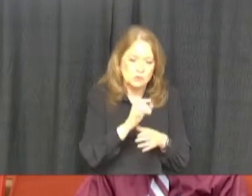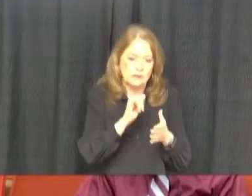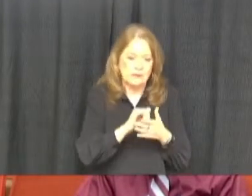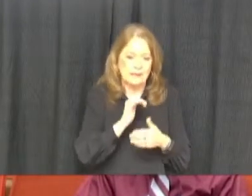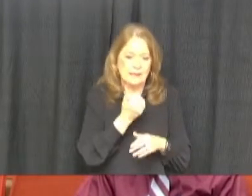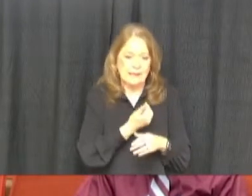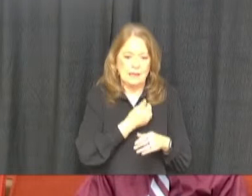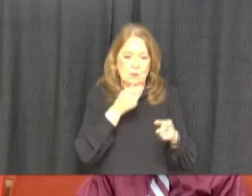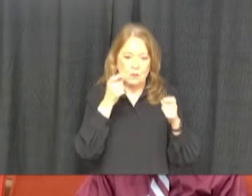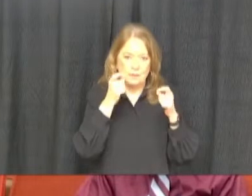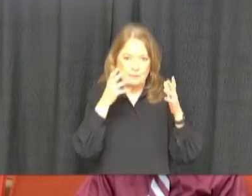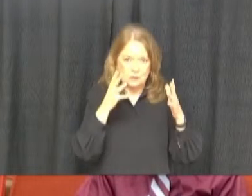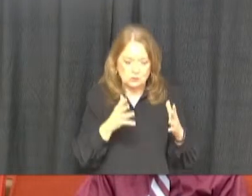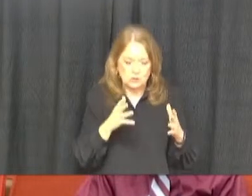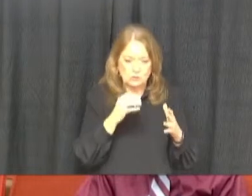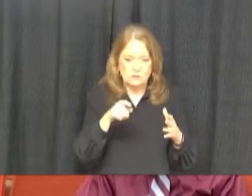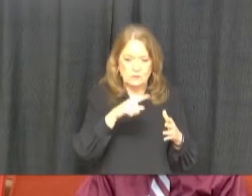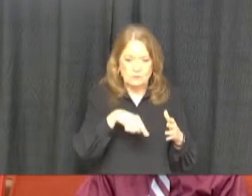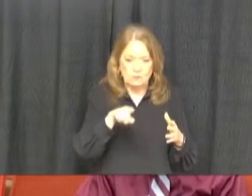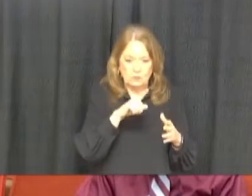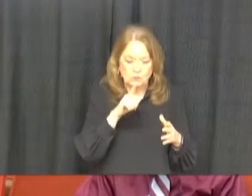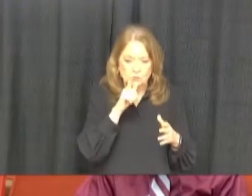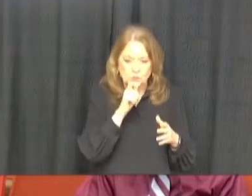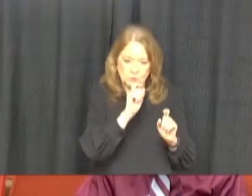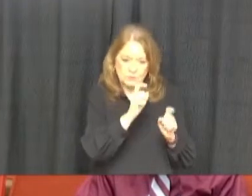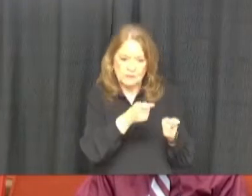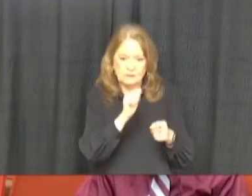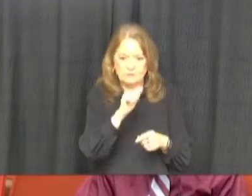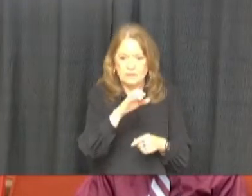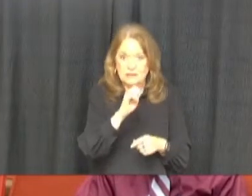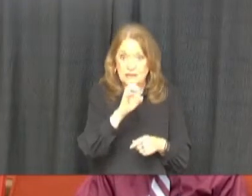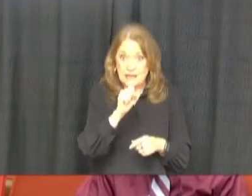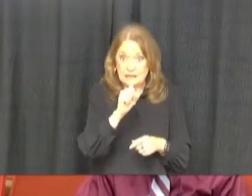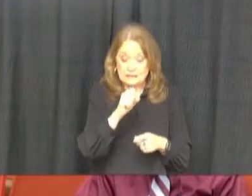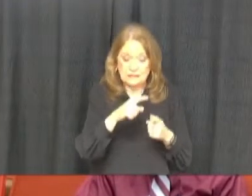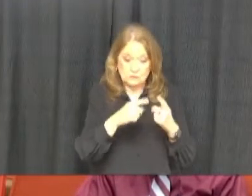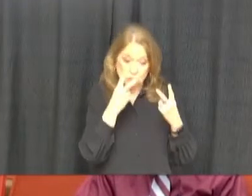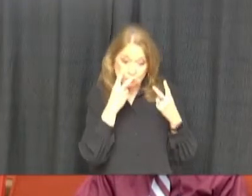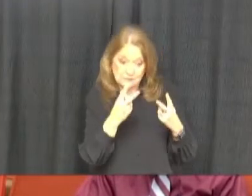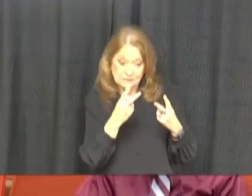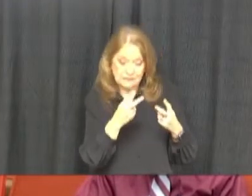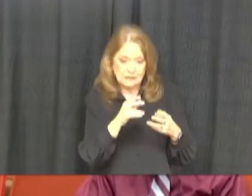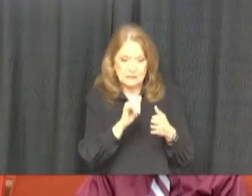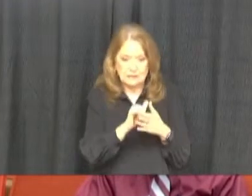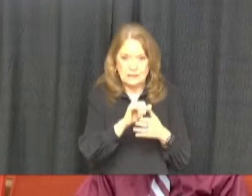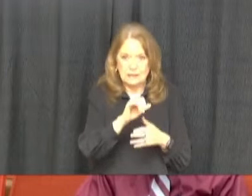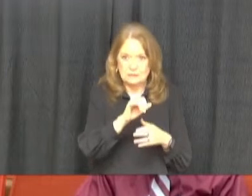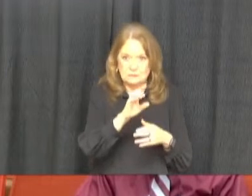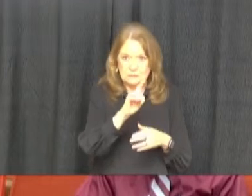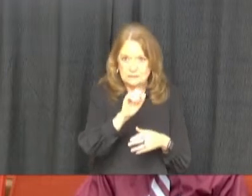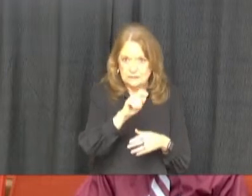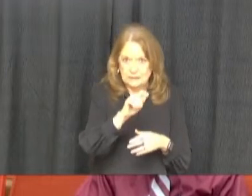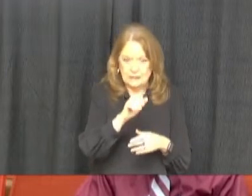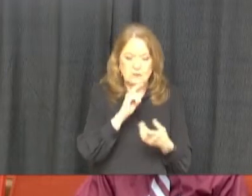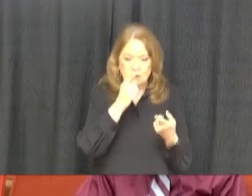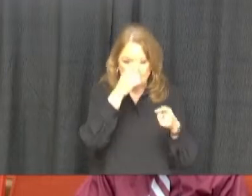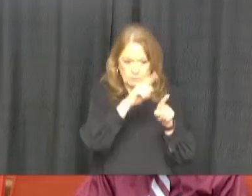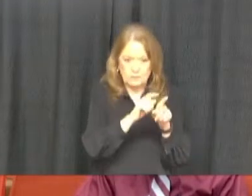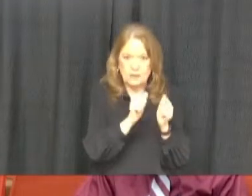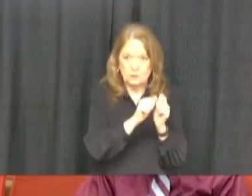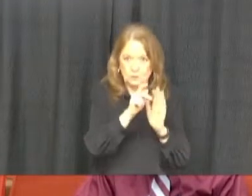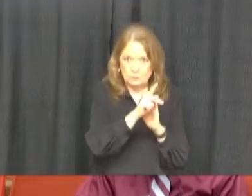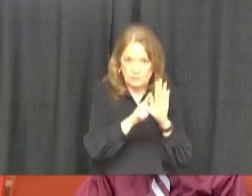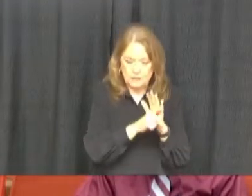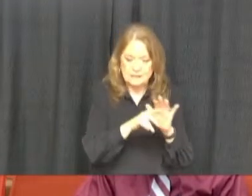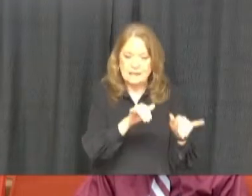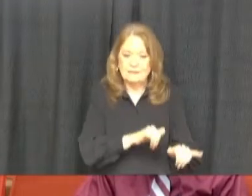our administrators and those that have been granted access to view the software are complying with policy and